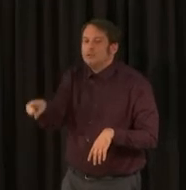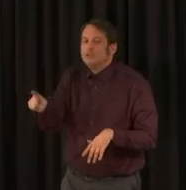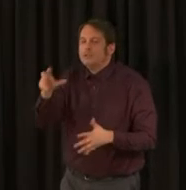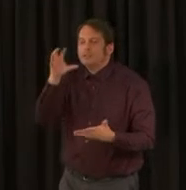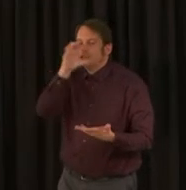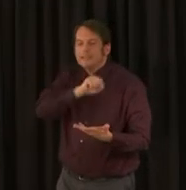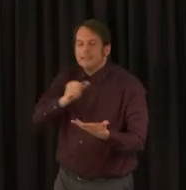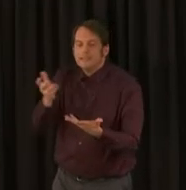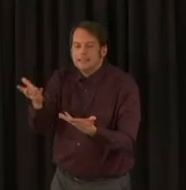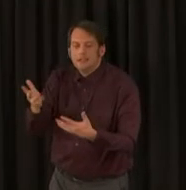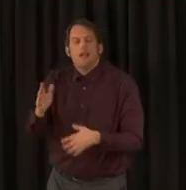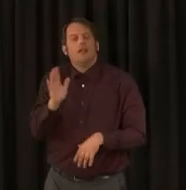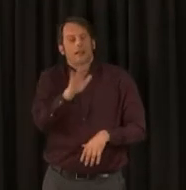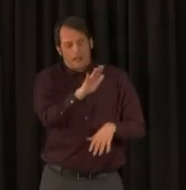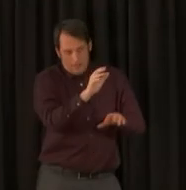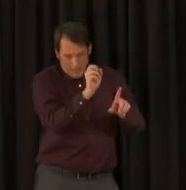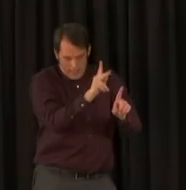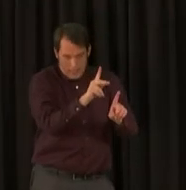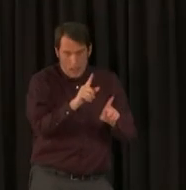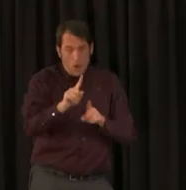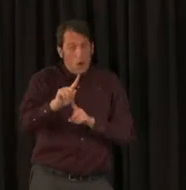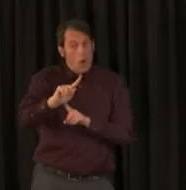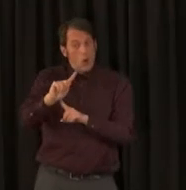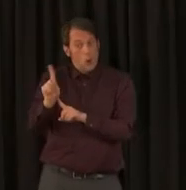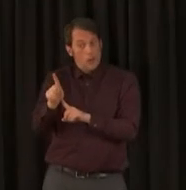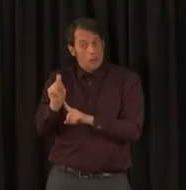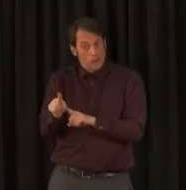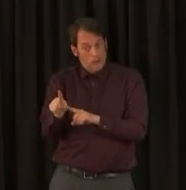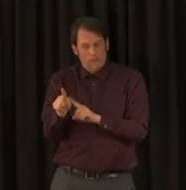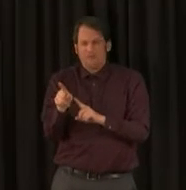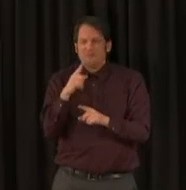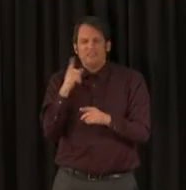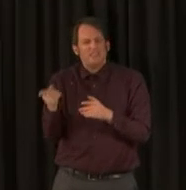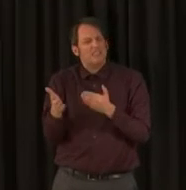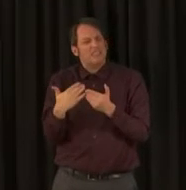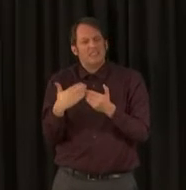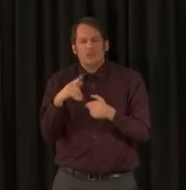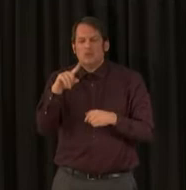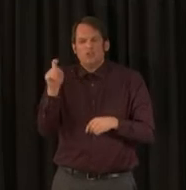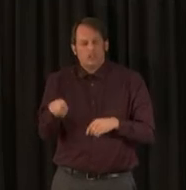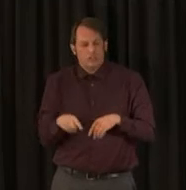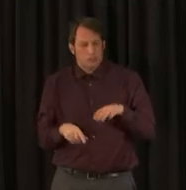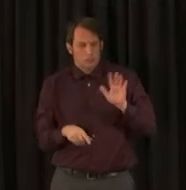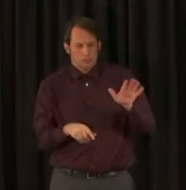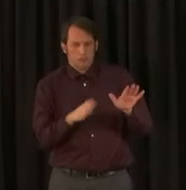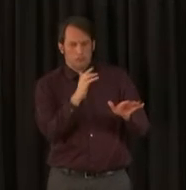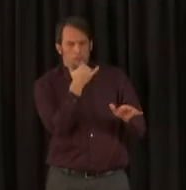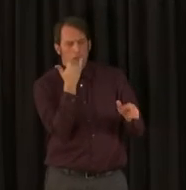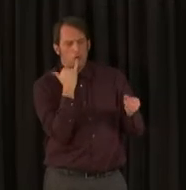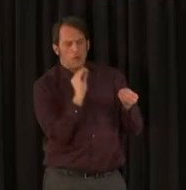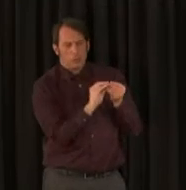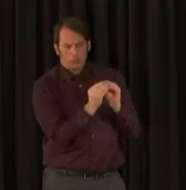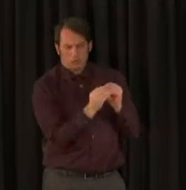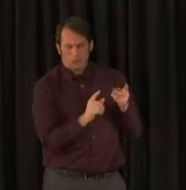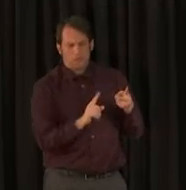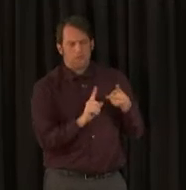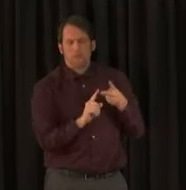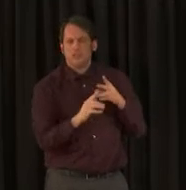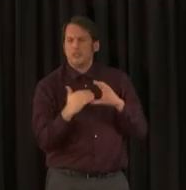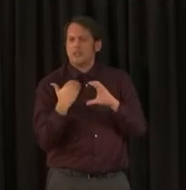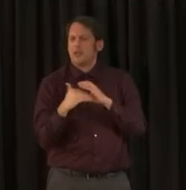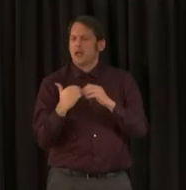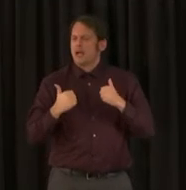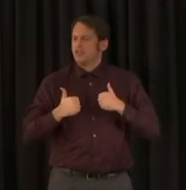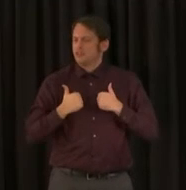The question was, it's a softball question, I promise. What's your phone number and email address again for the